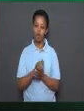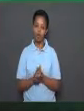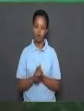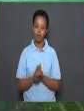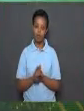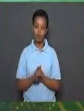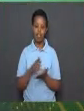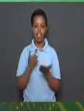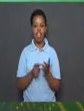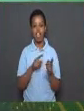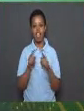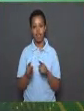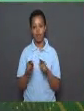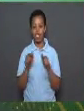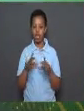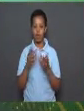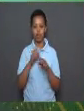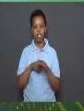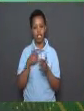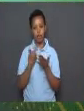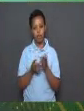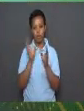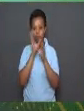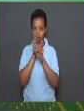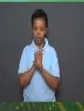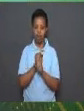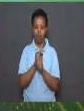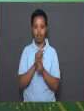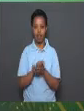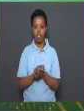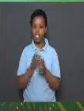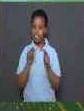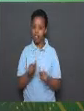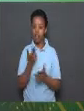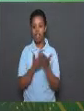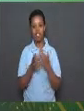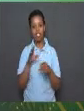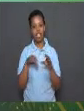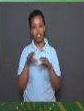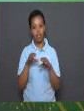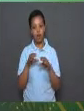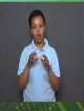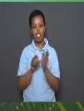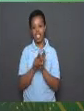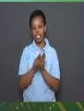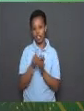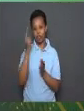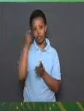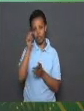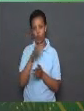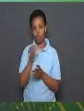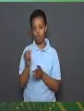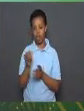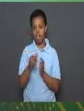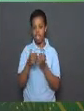done. This brings us to the end of our lesson. Today, we discussed the germ